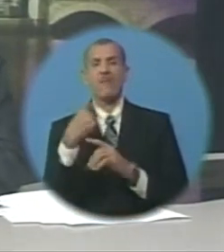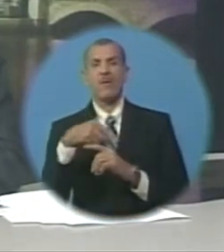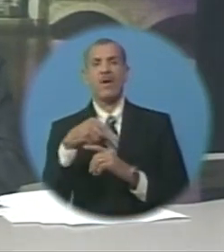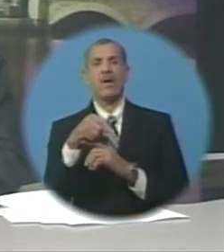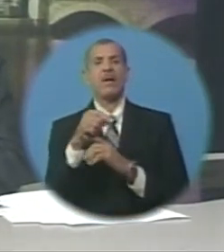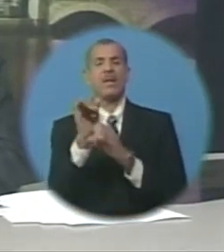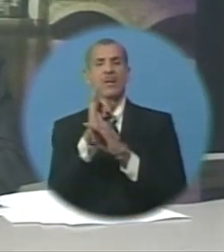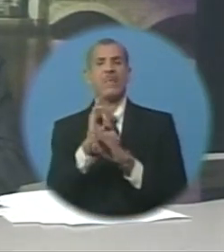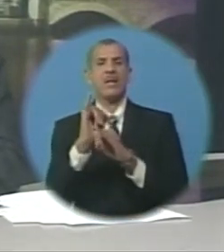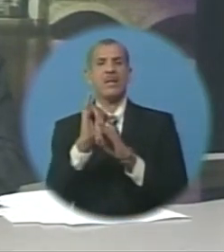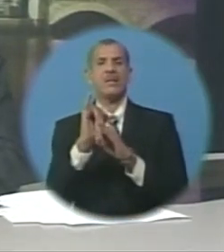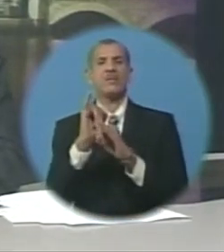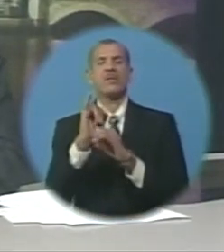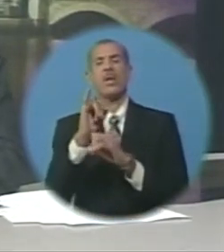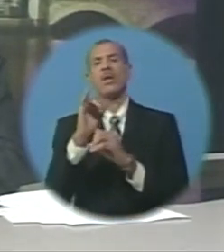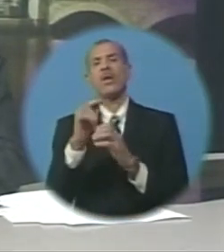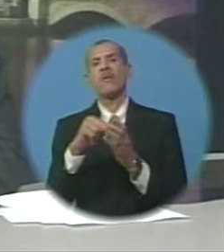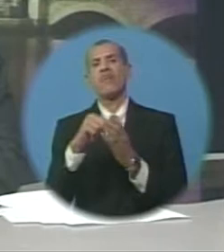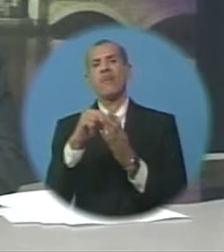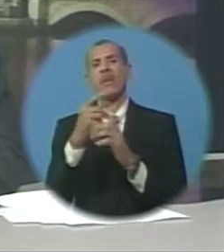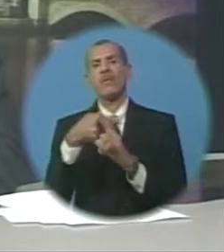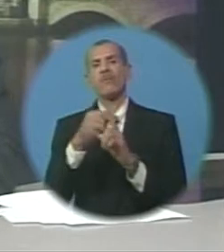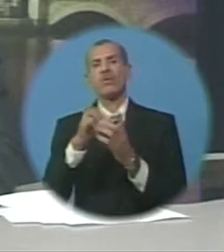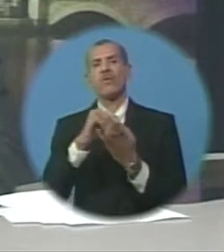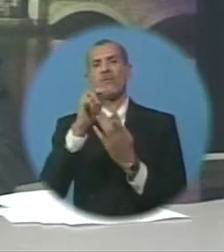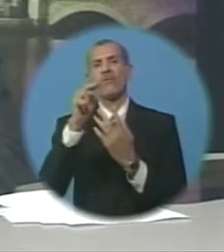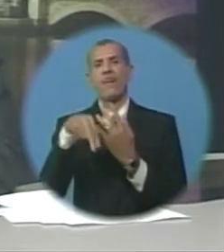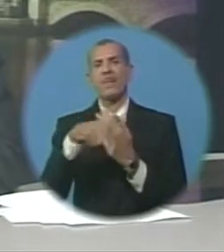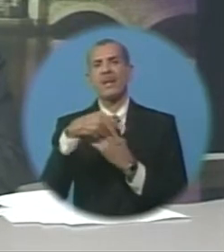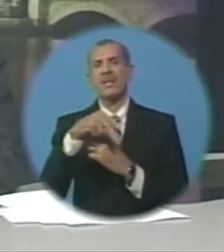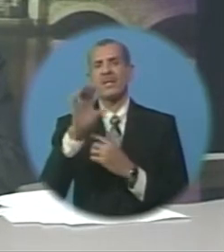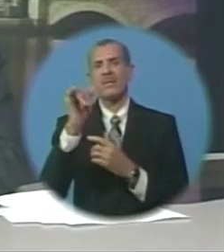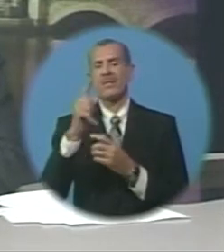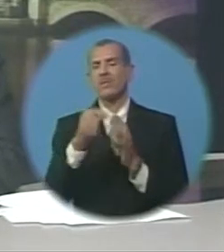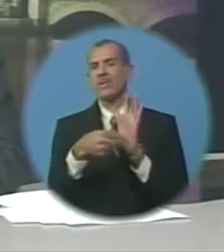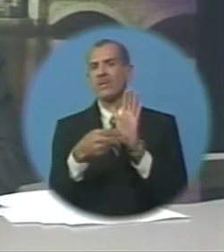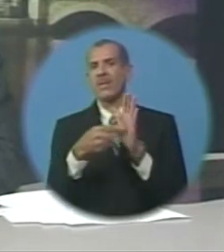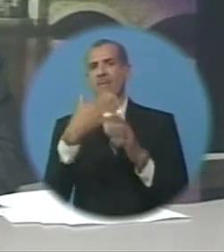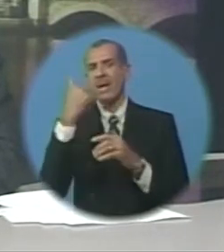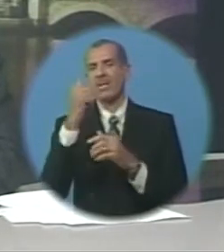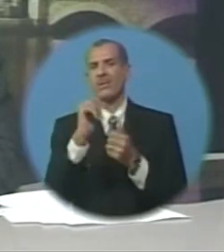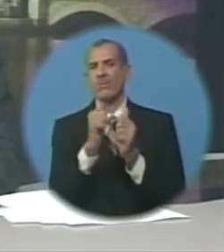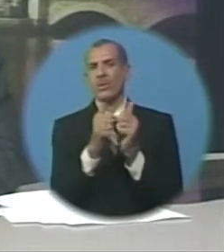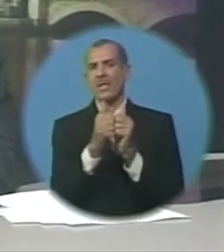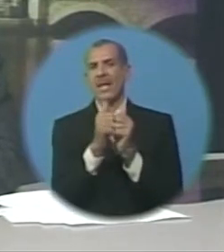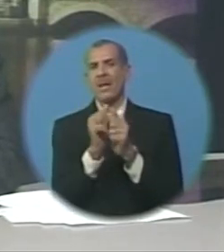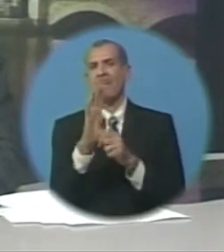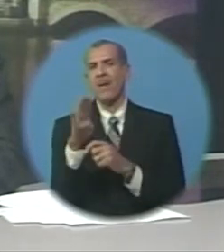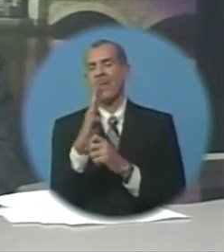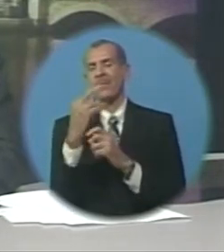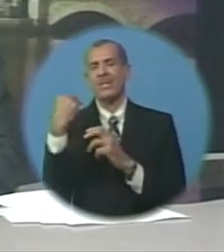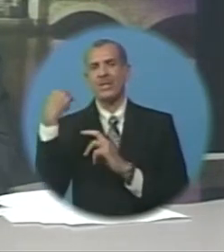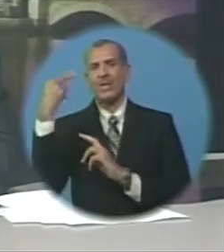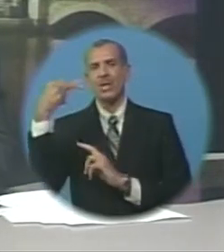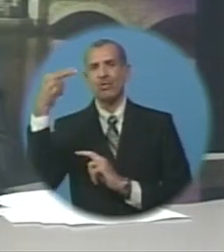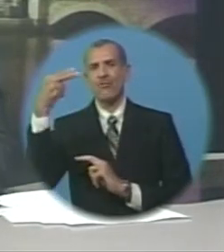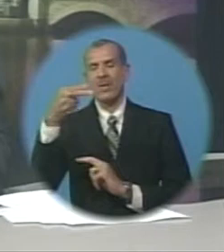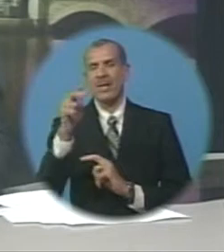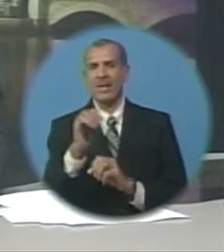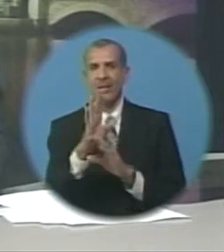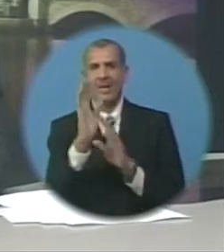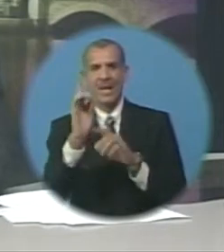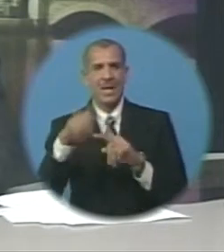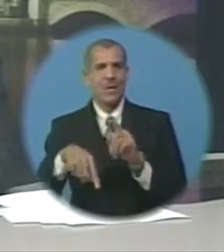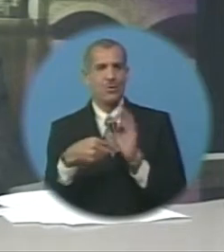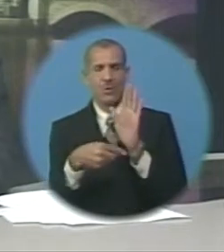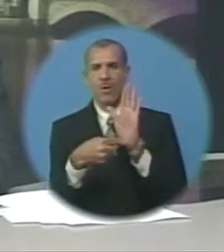the Independence month of November, CBC Sports features some of the best moments of sports in Barbados' history. Now, clearly we can't show you